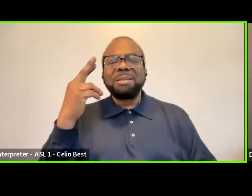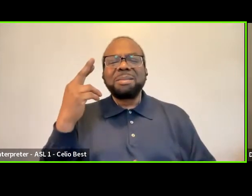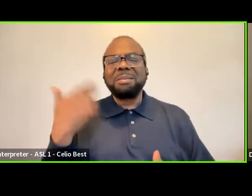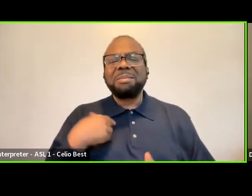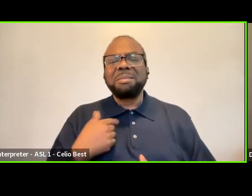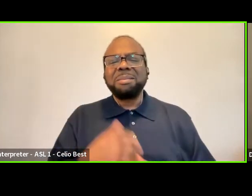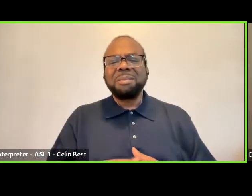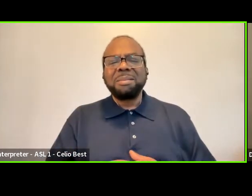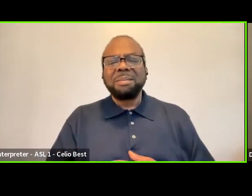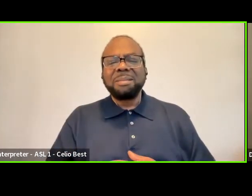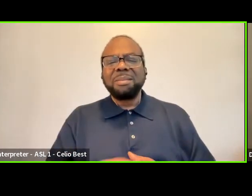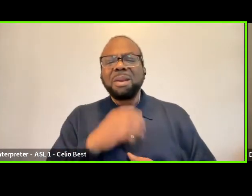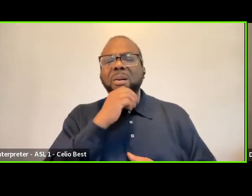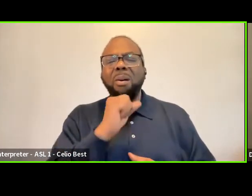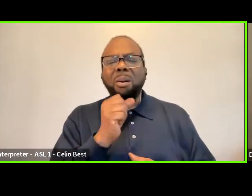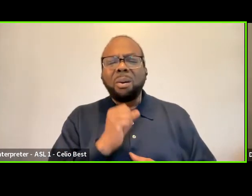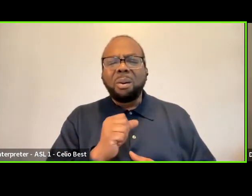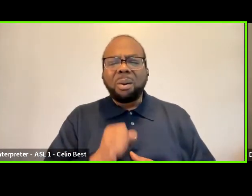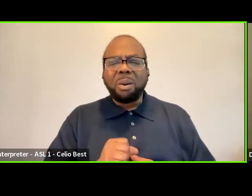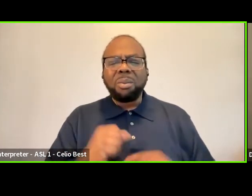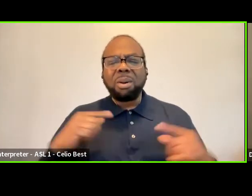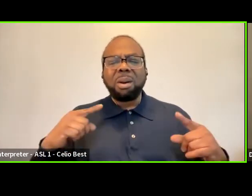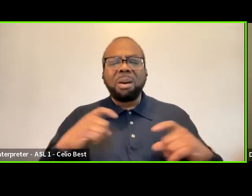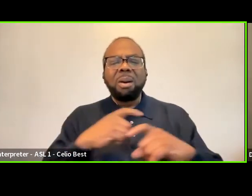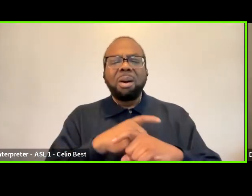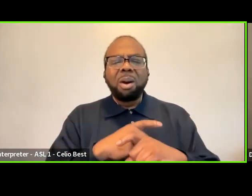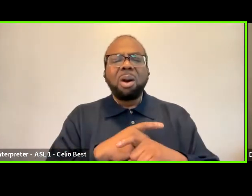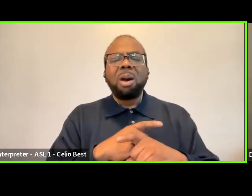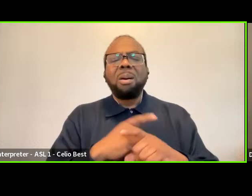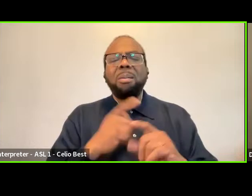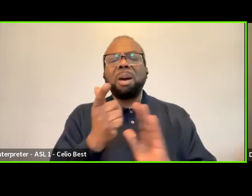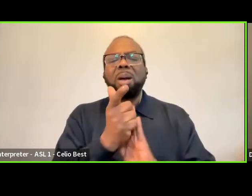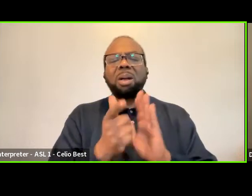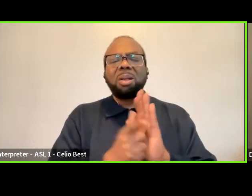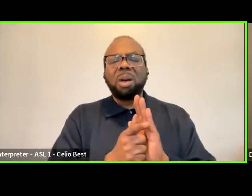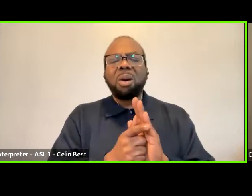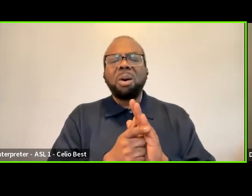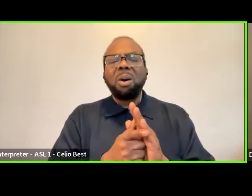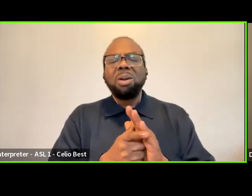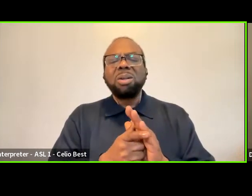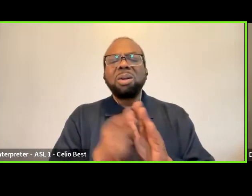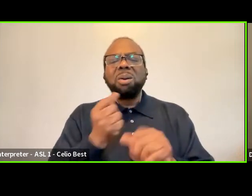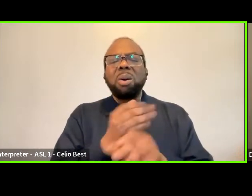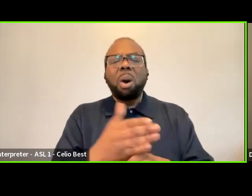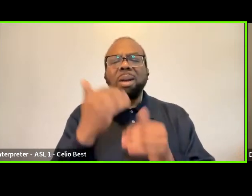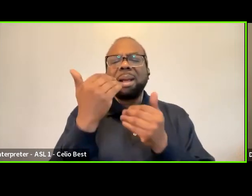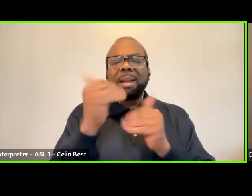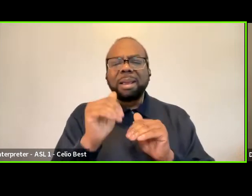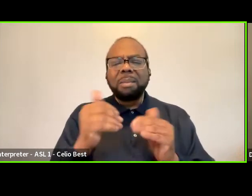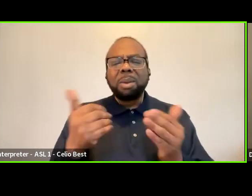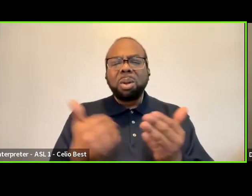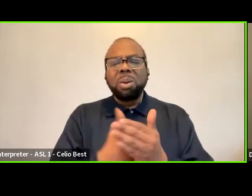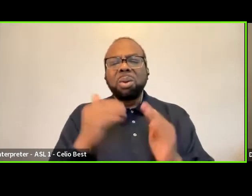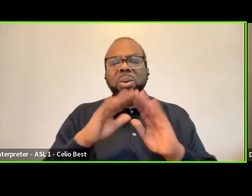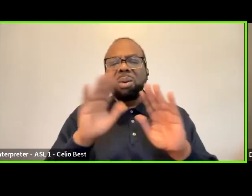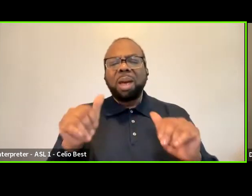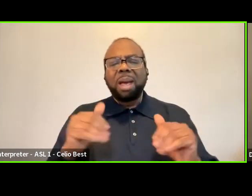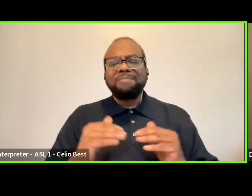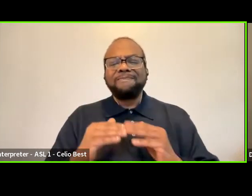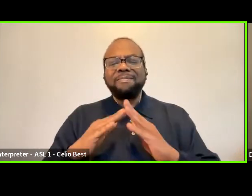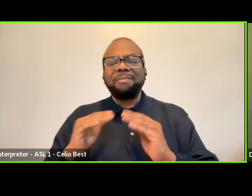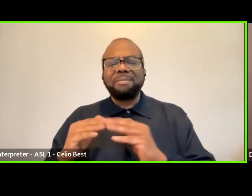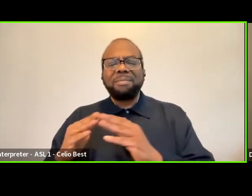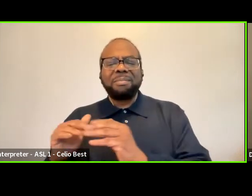and complicated zoning laws that have limited new housing production. And when